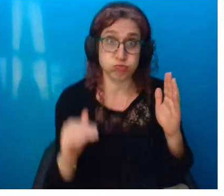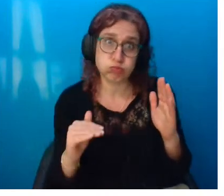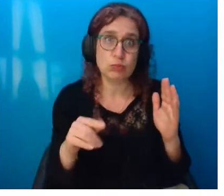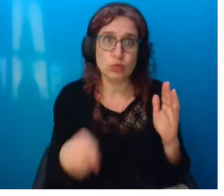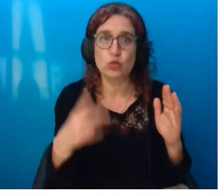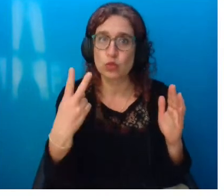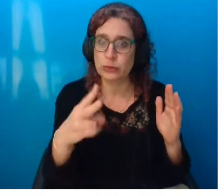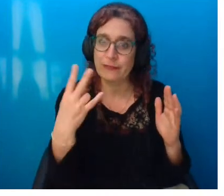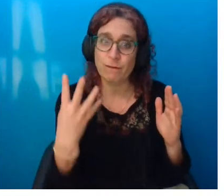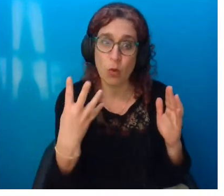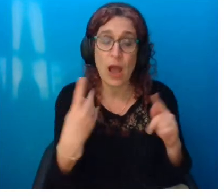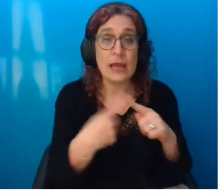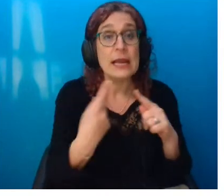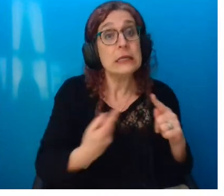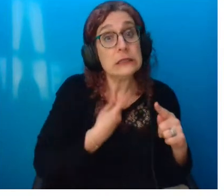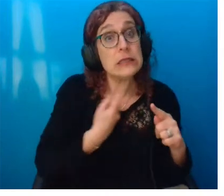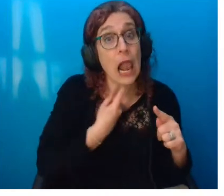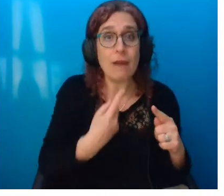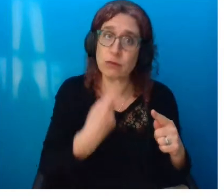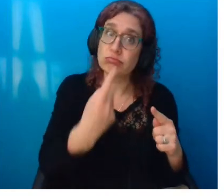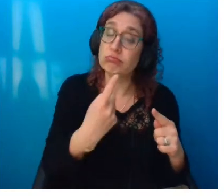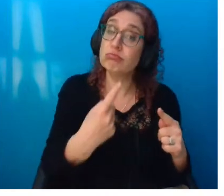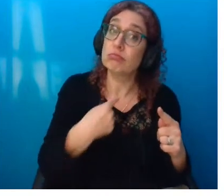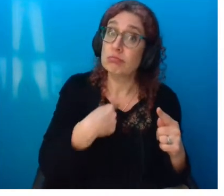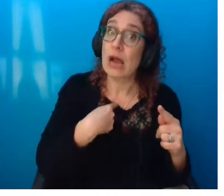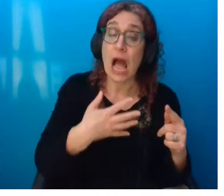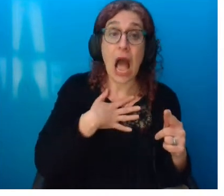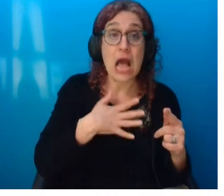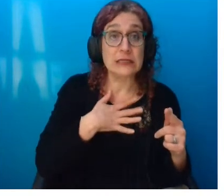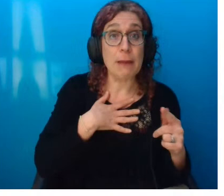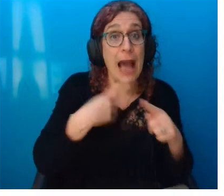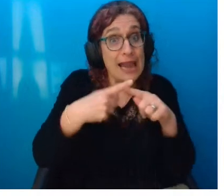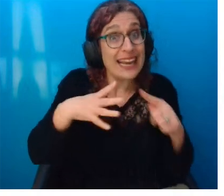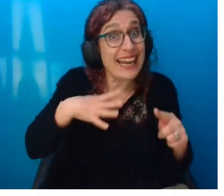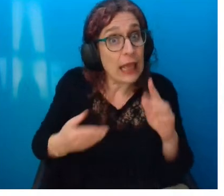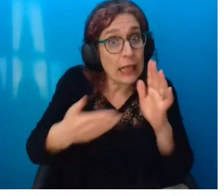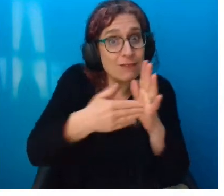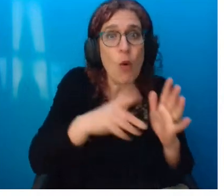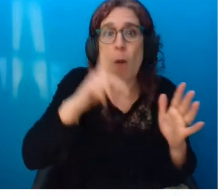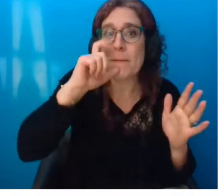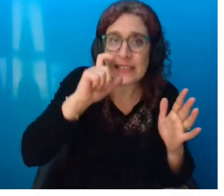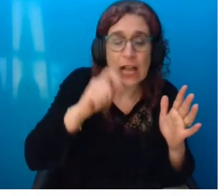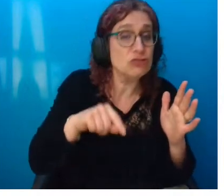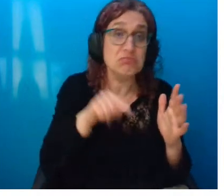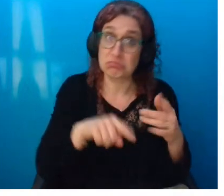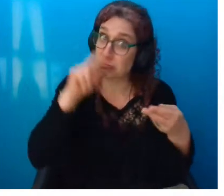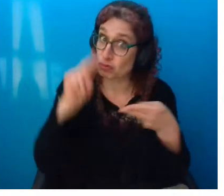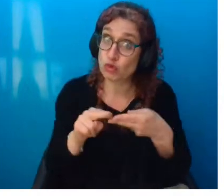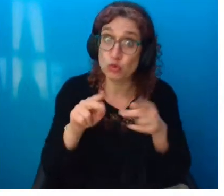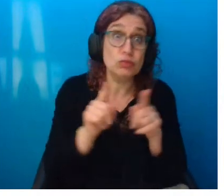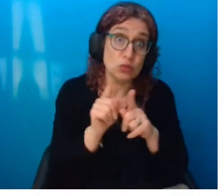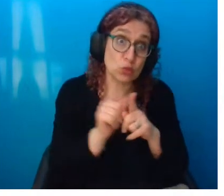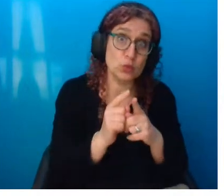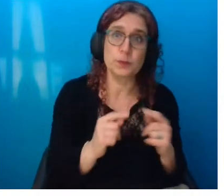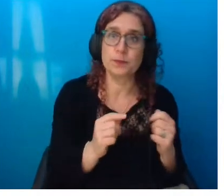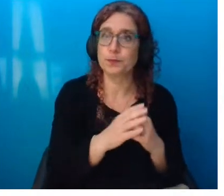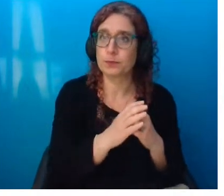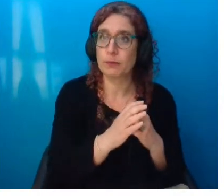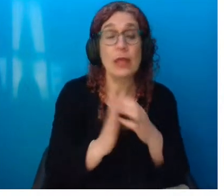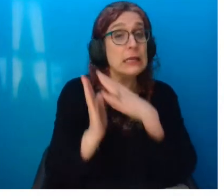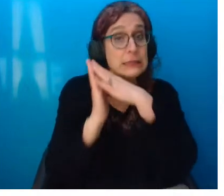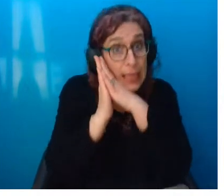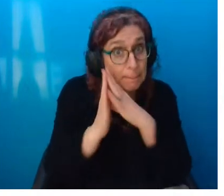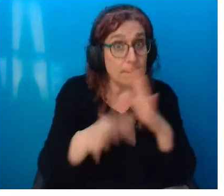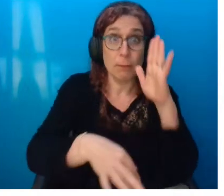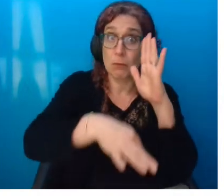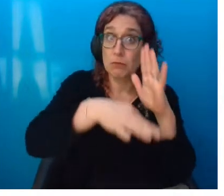self-reported frequency of asthma reliever medication was reduced also. So looking at those by category, sleep quality improved